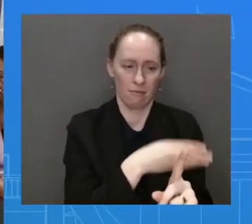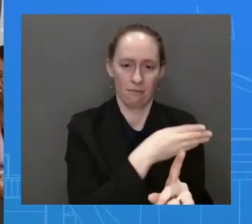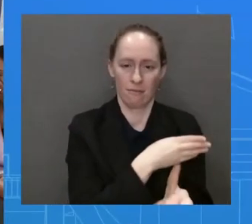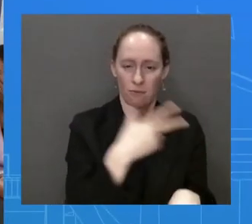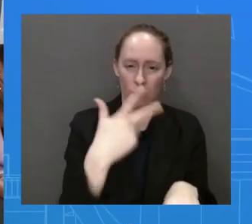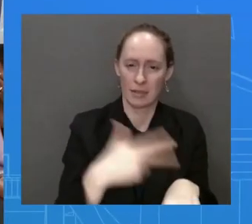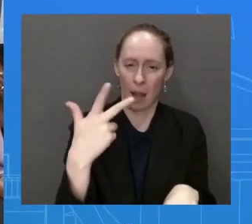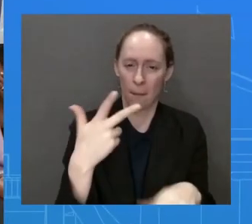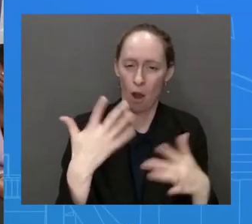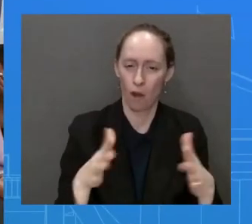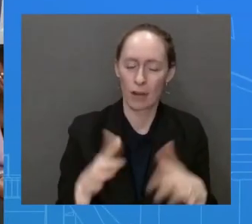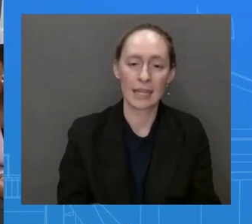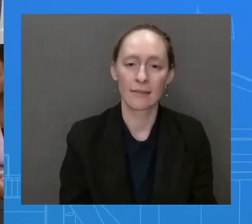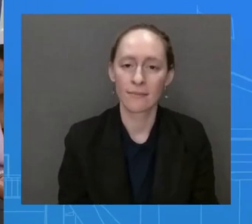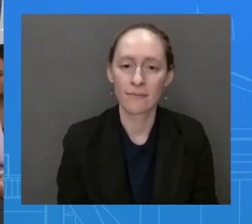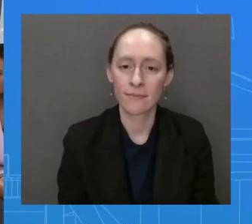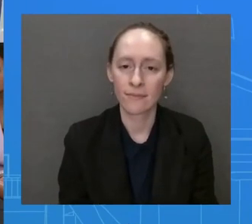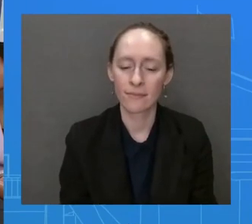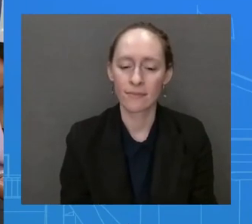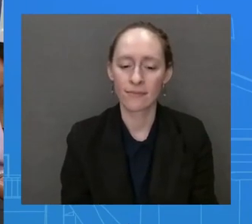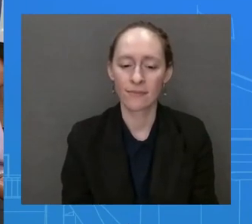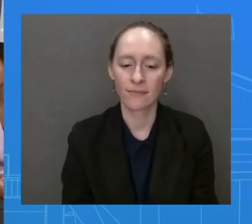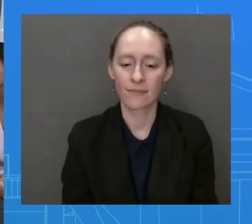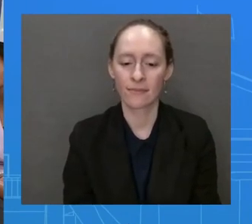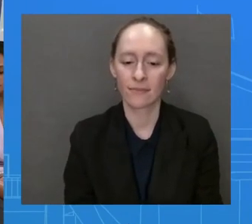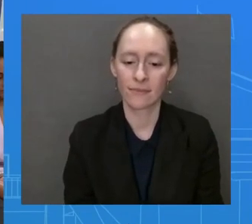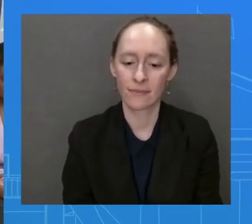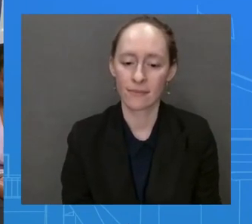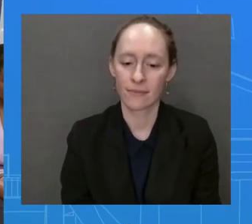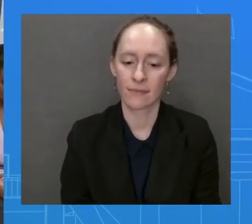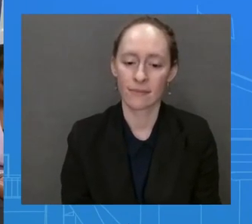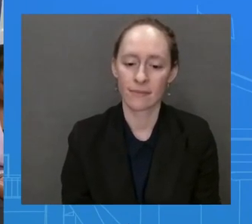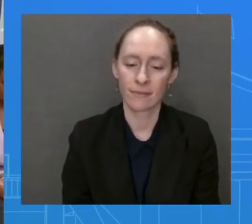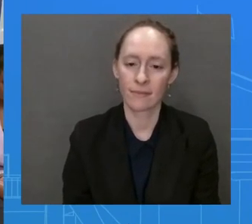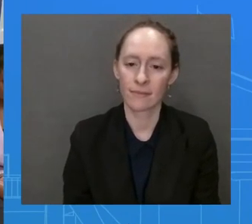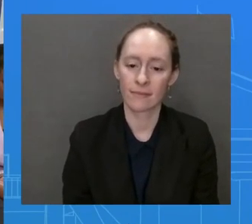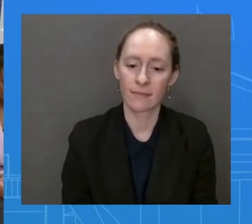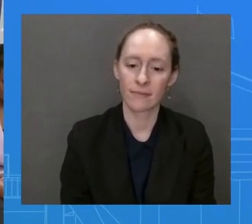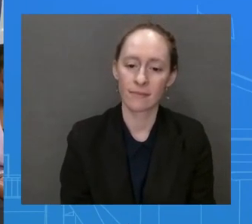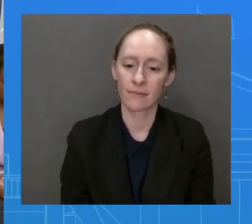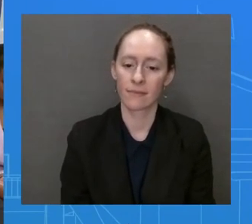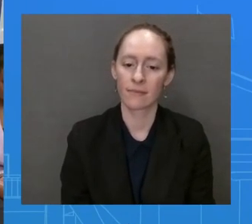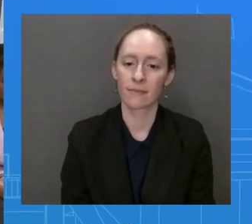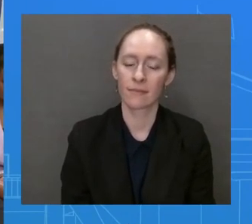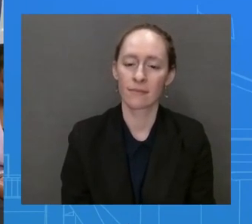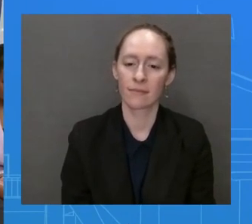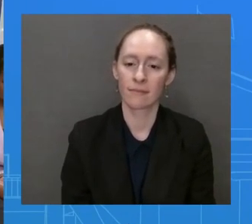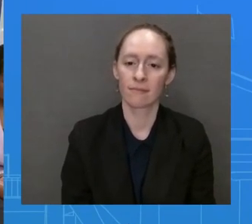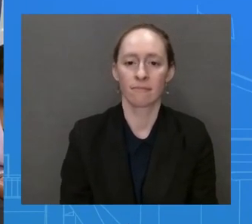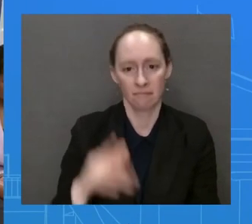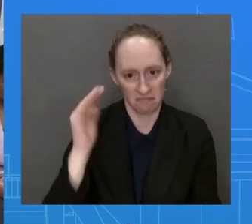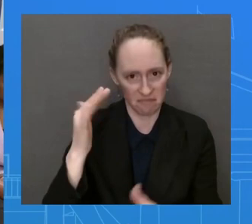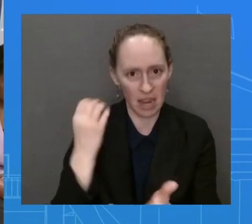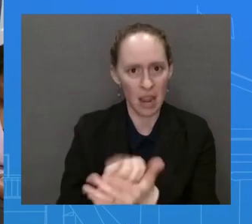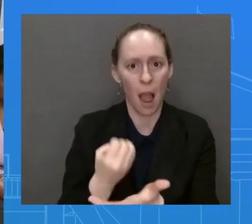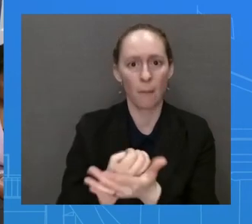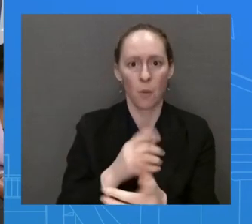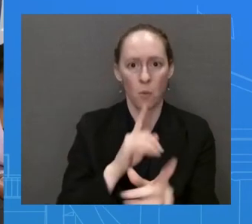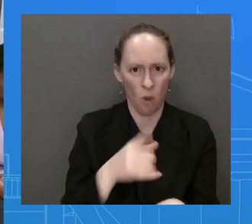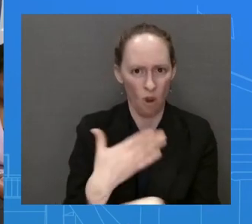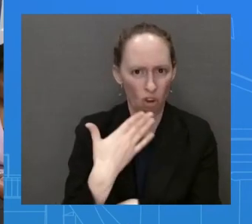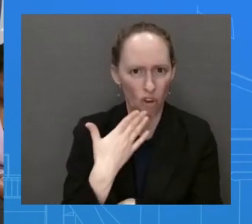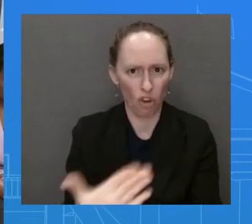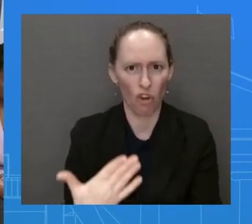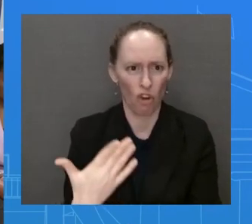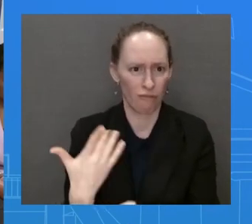result there. That comes on the heels of the jobs data, which was pretty strong. Your officials have been kind of, you